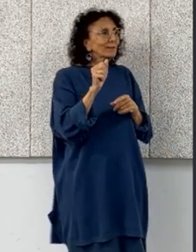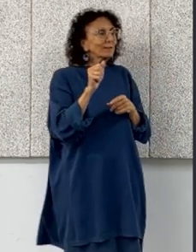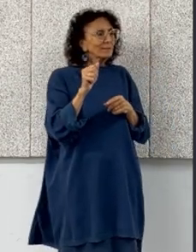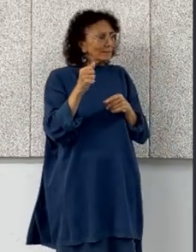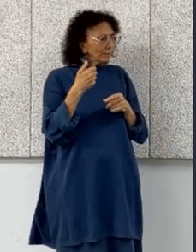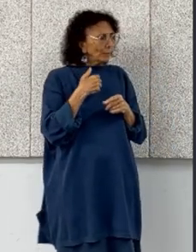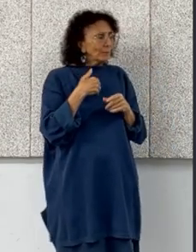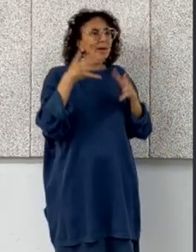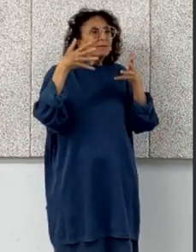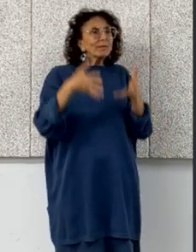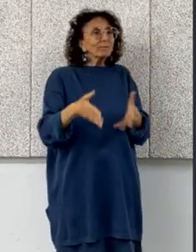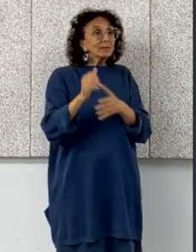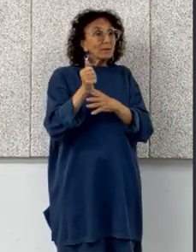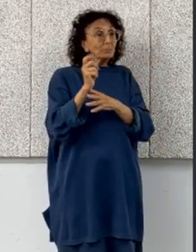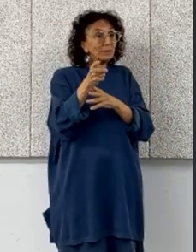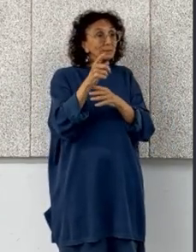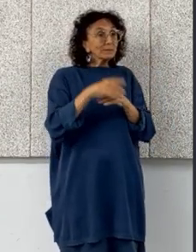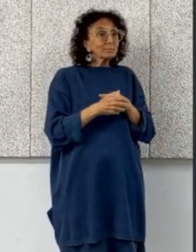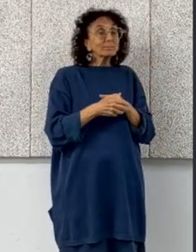We've got 10 minutes.